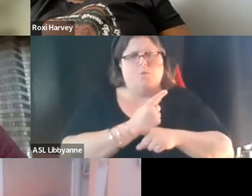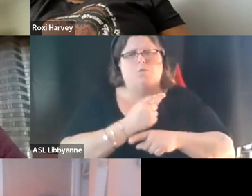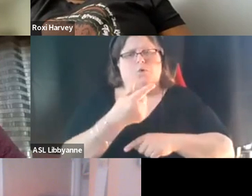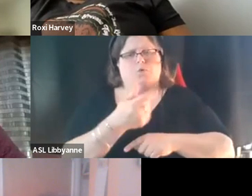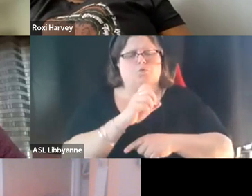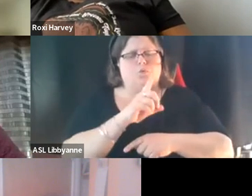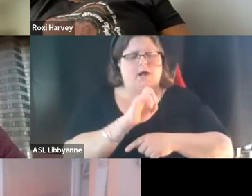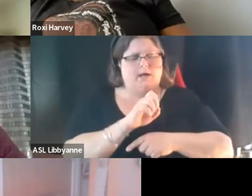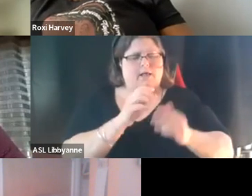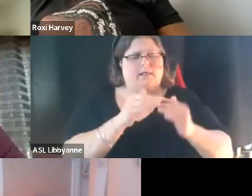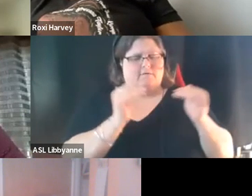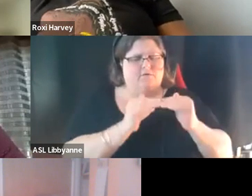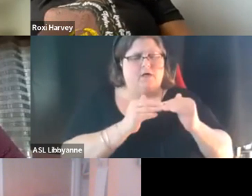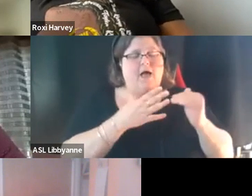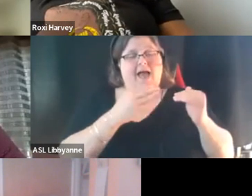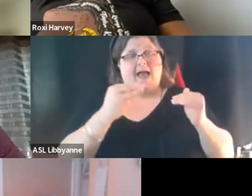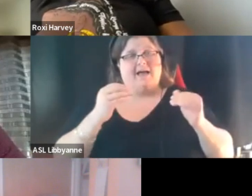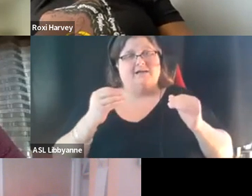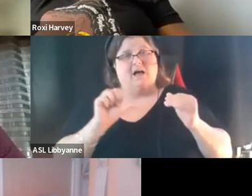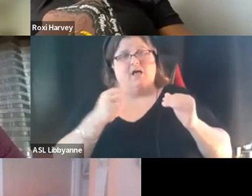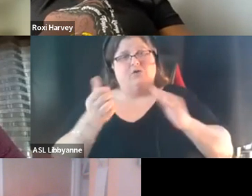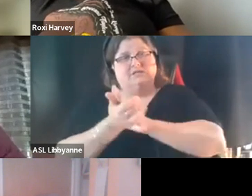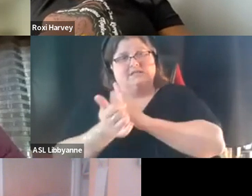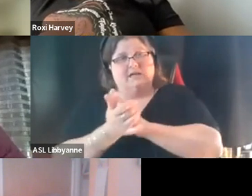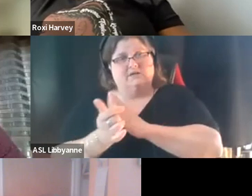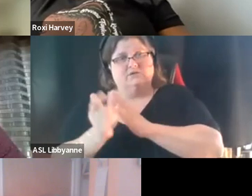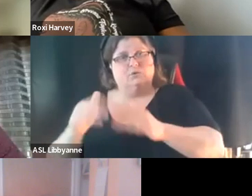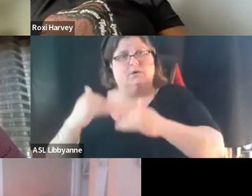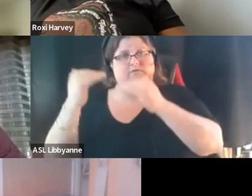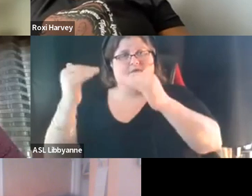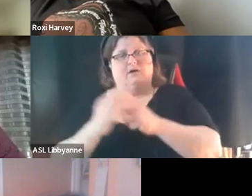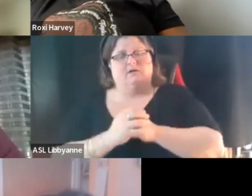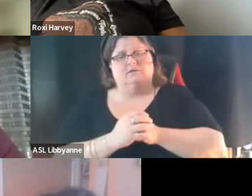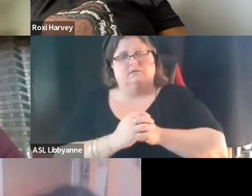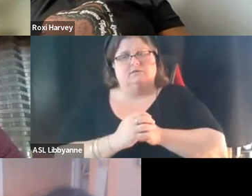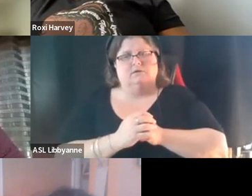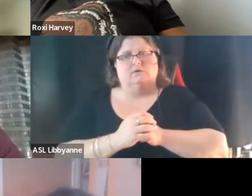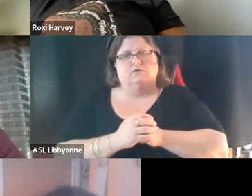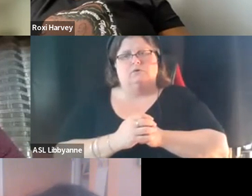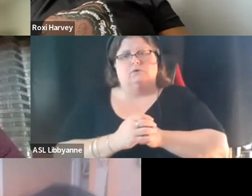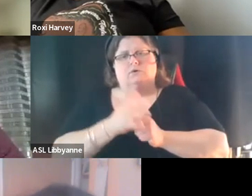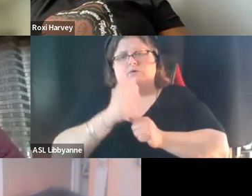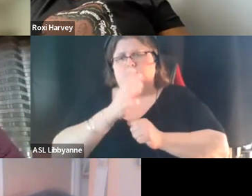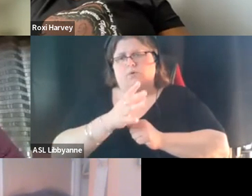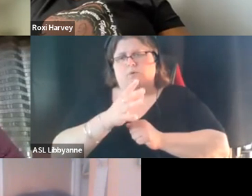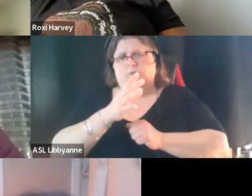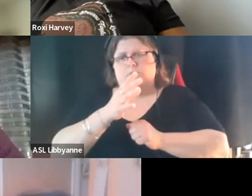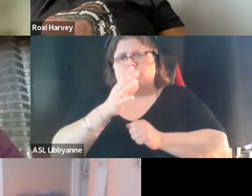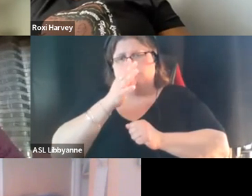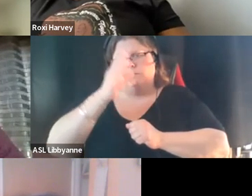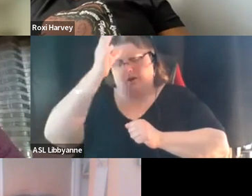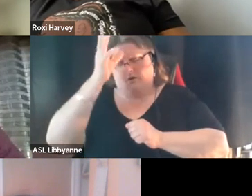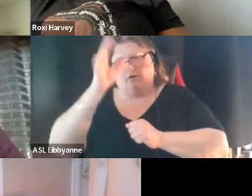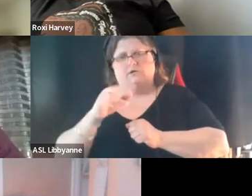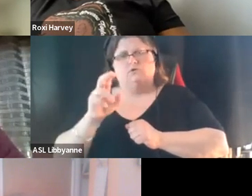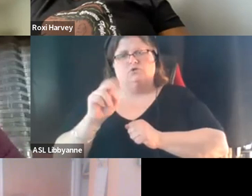advance. And lastly, for parent Jonathan, who spoke, I believe, to groups prior